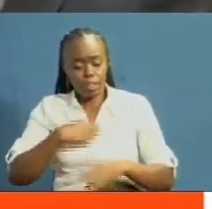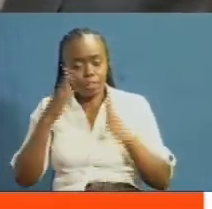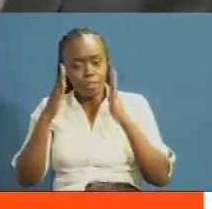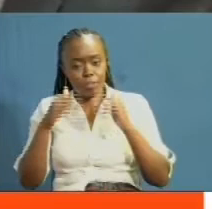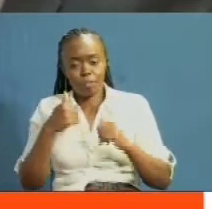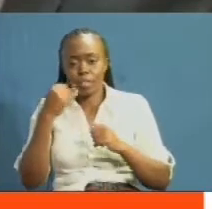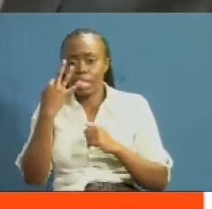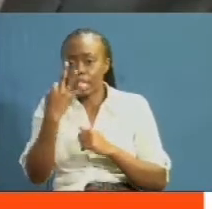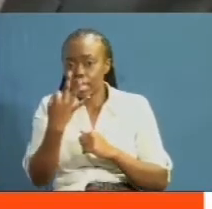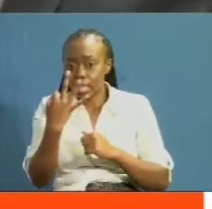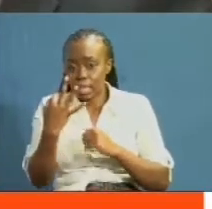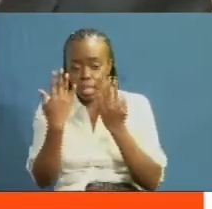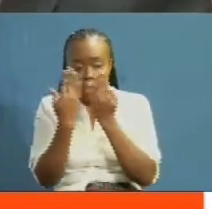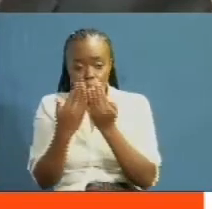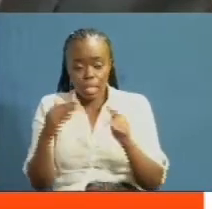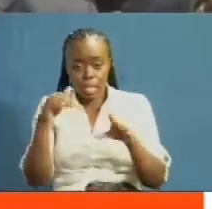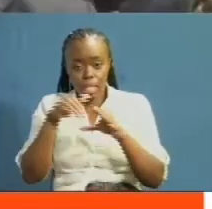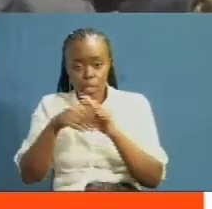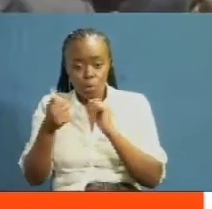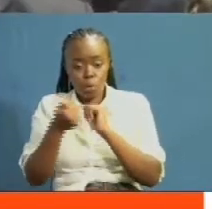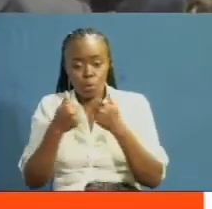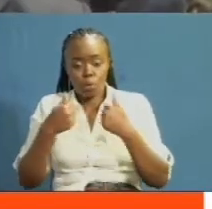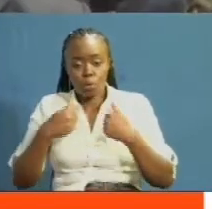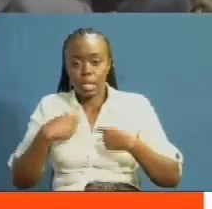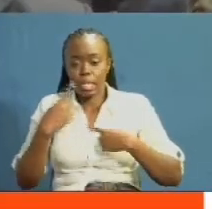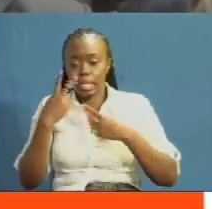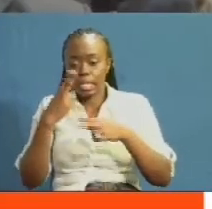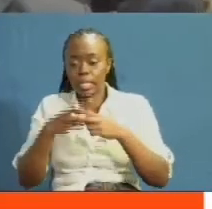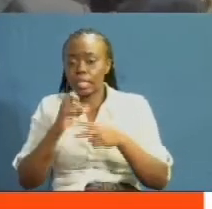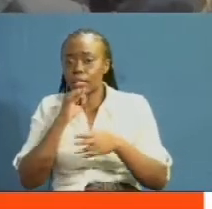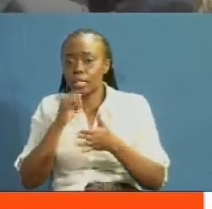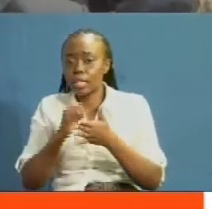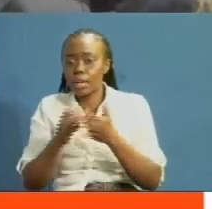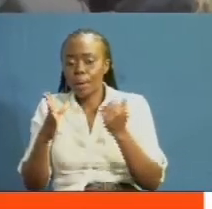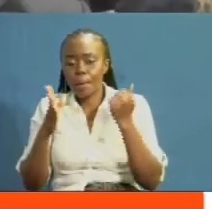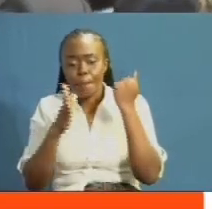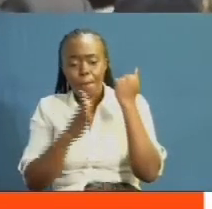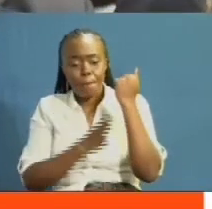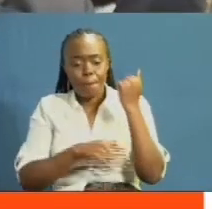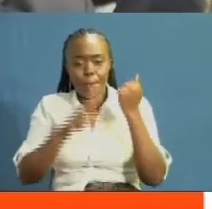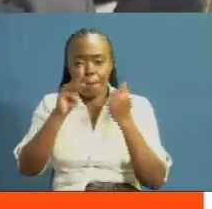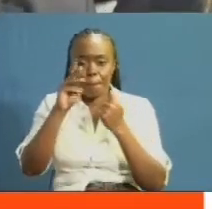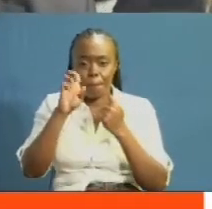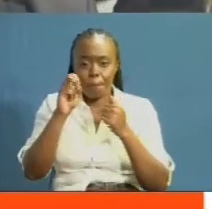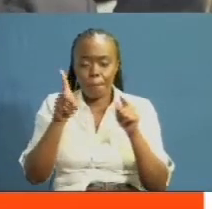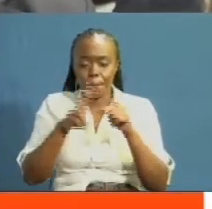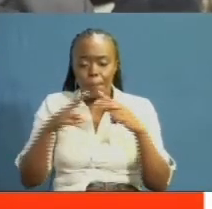of 3 minors in retaliation, terming it as barbaric and inhumane act.